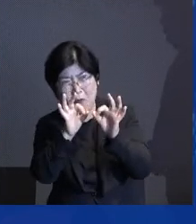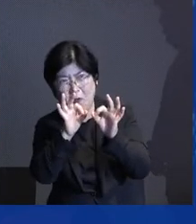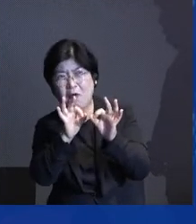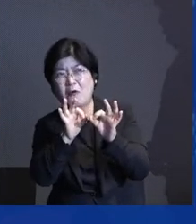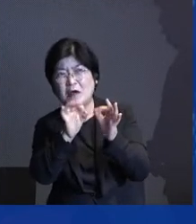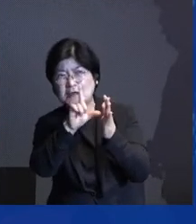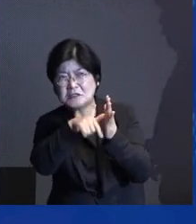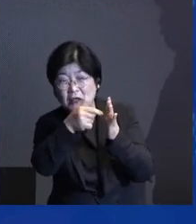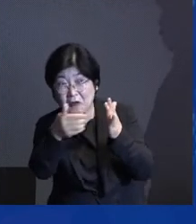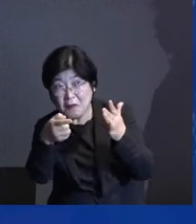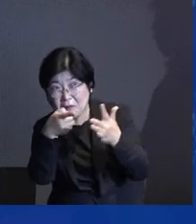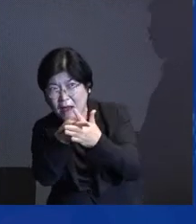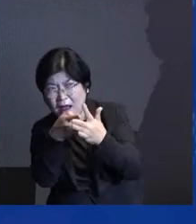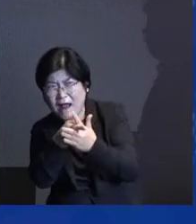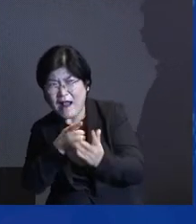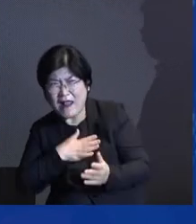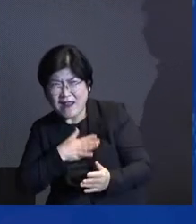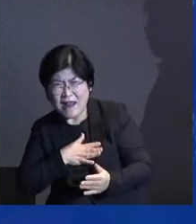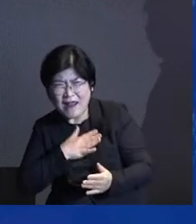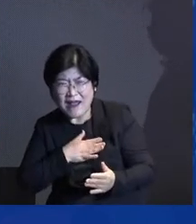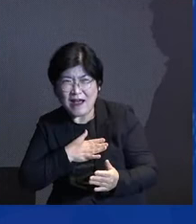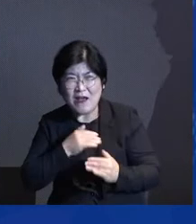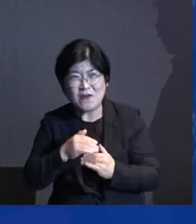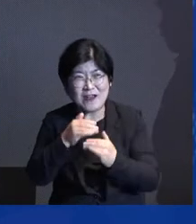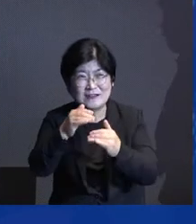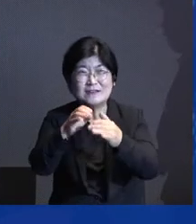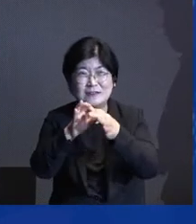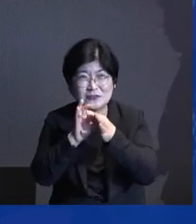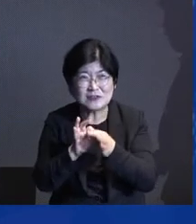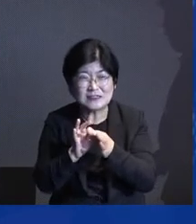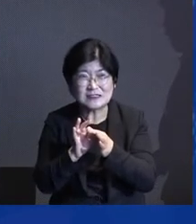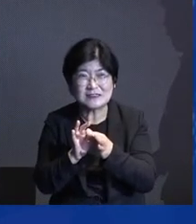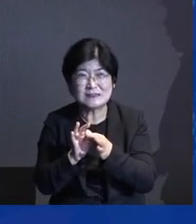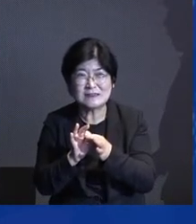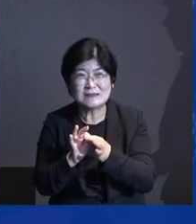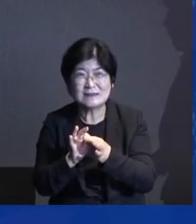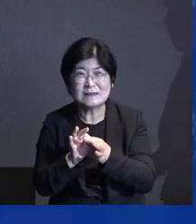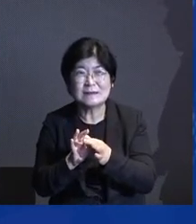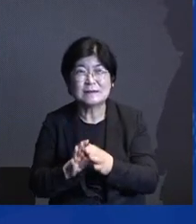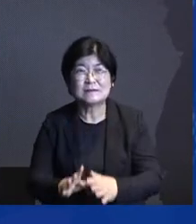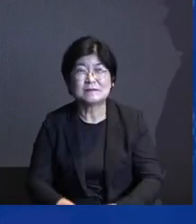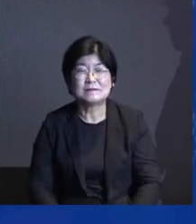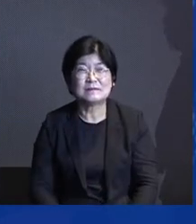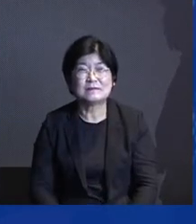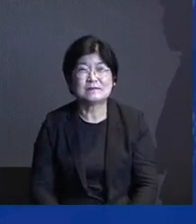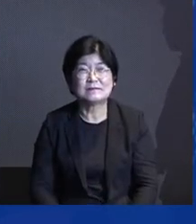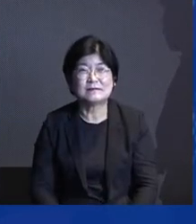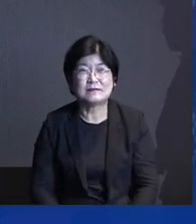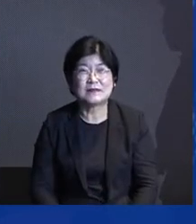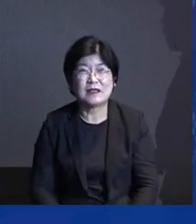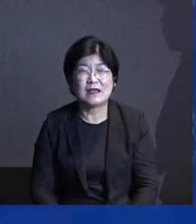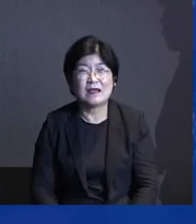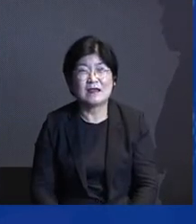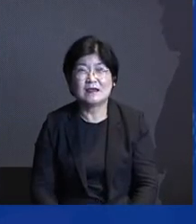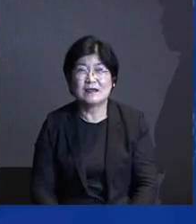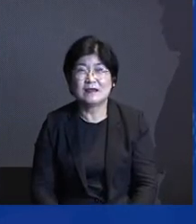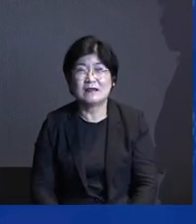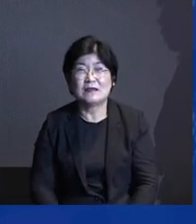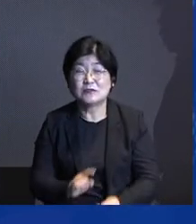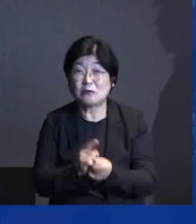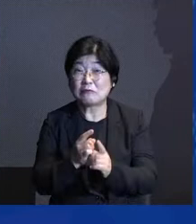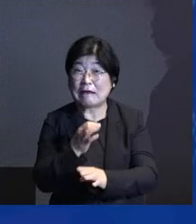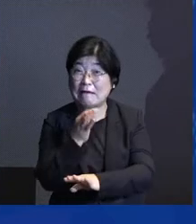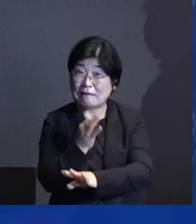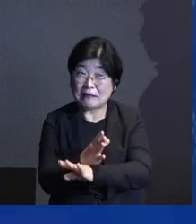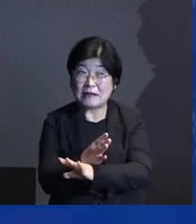participants. And the setting and format of having these informal chats and